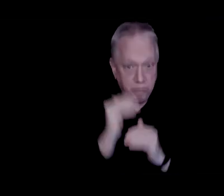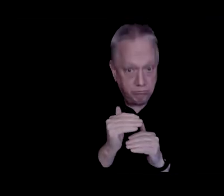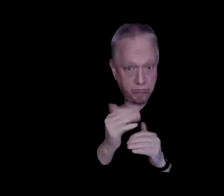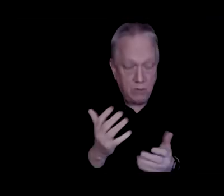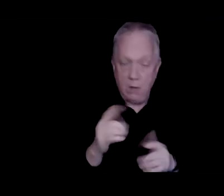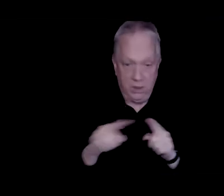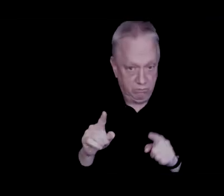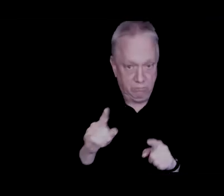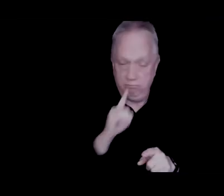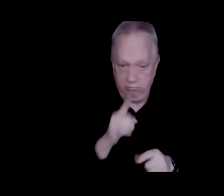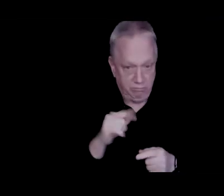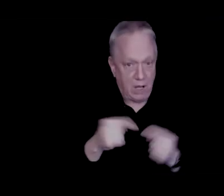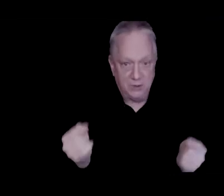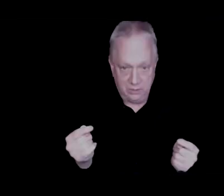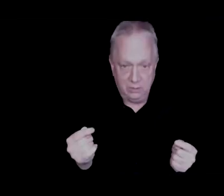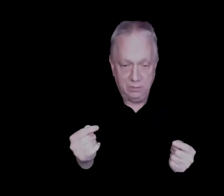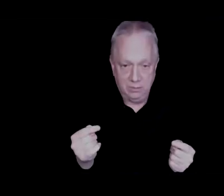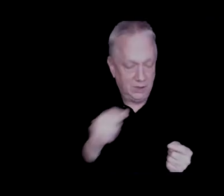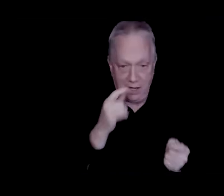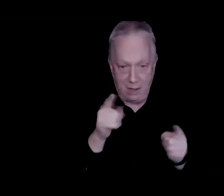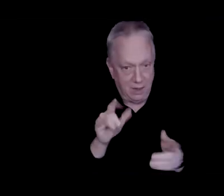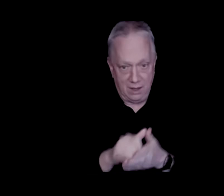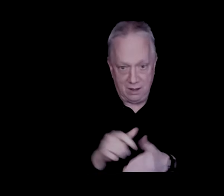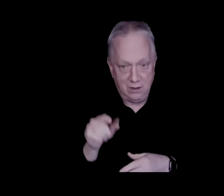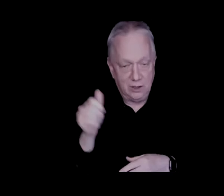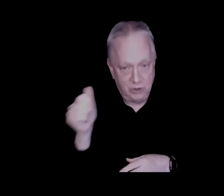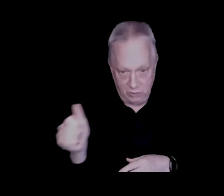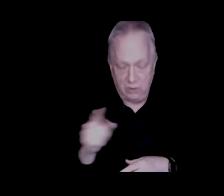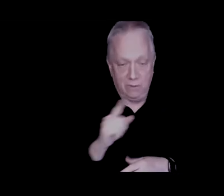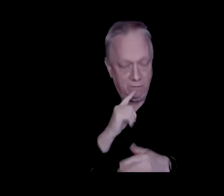but actually it didn't happen like this. She was very